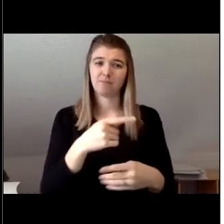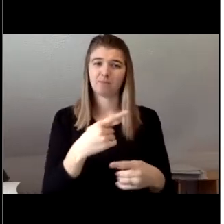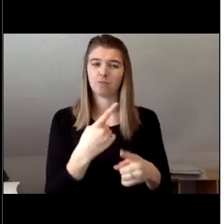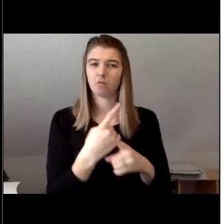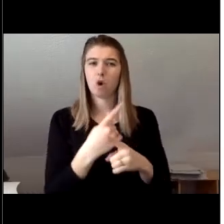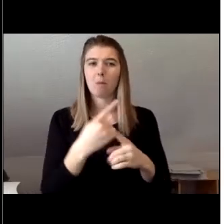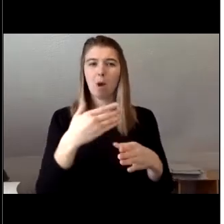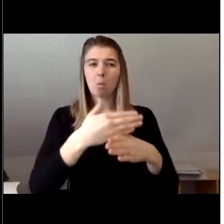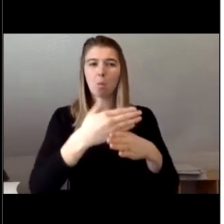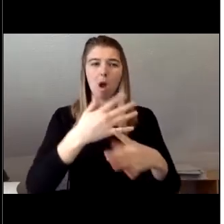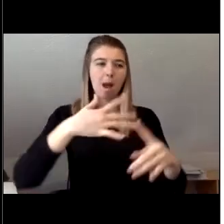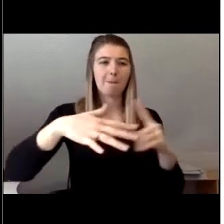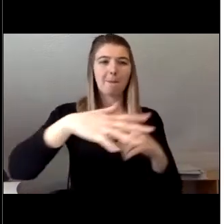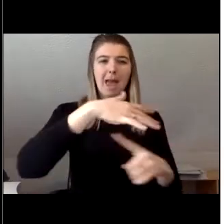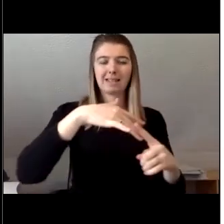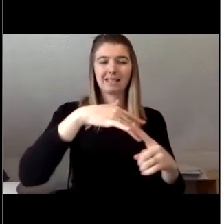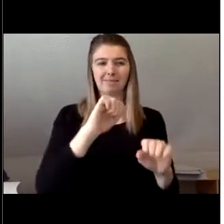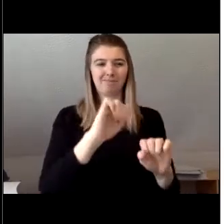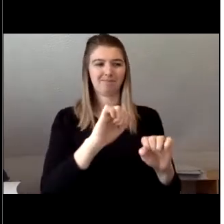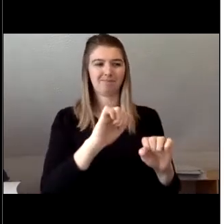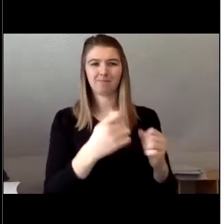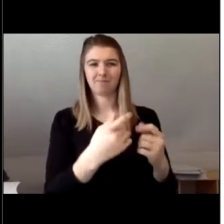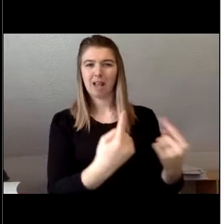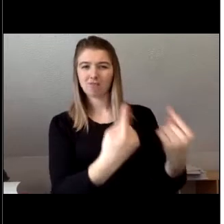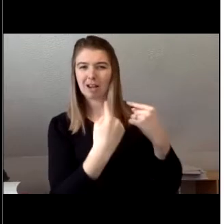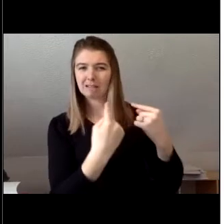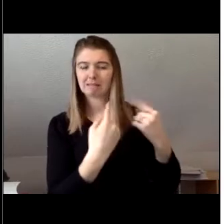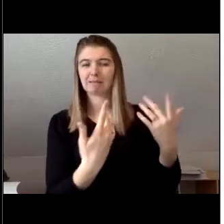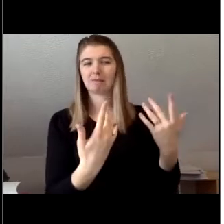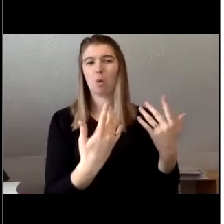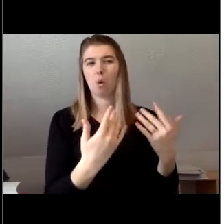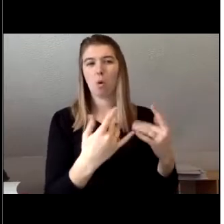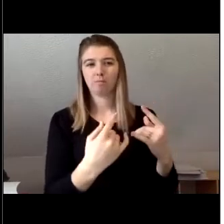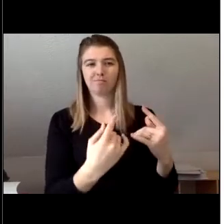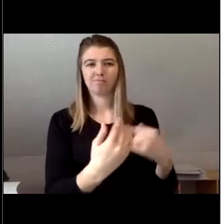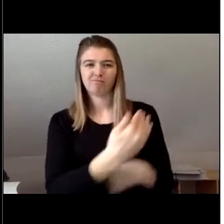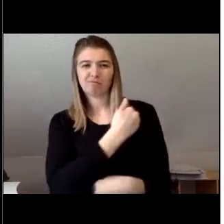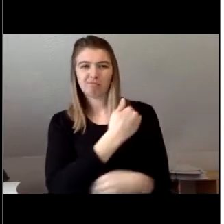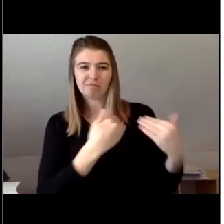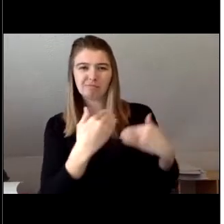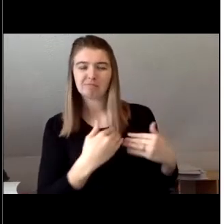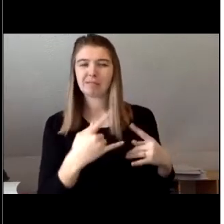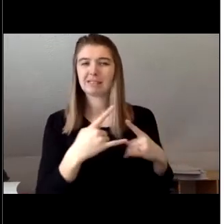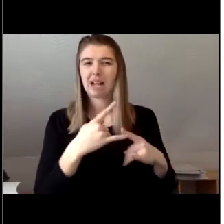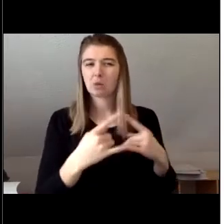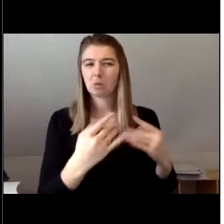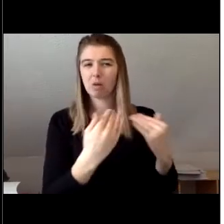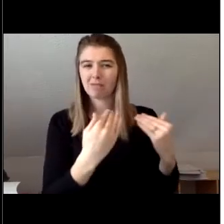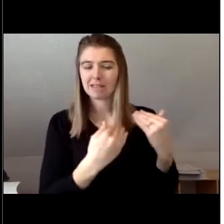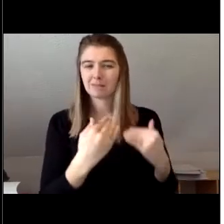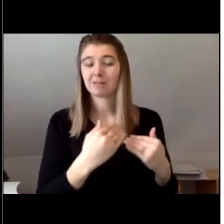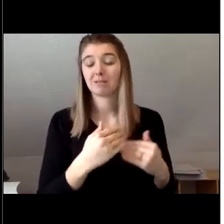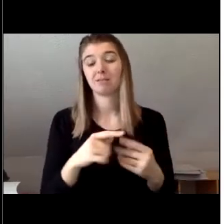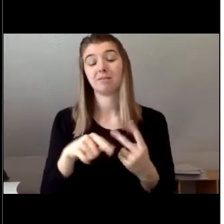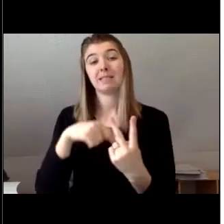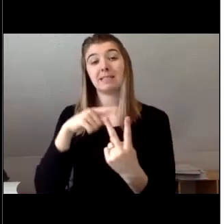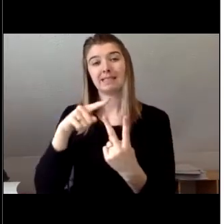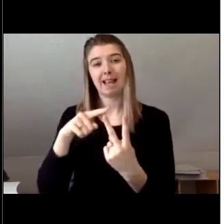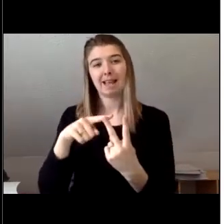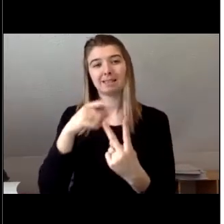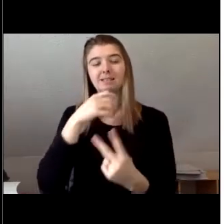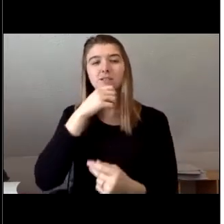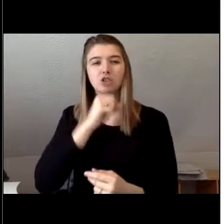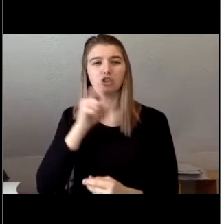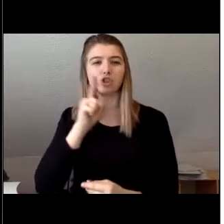of bullying in the workplace. And also the second report was gender bias in publishing. And when we think about